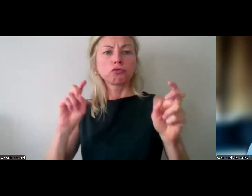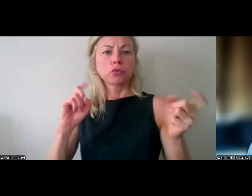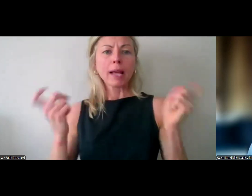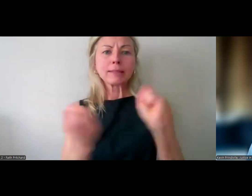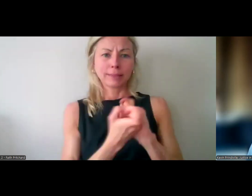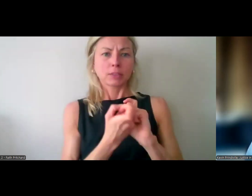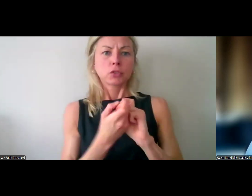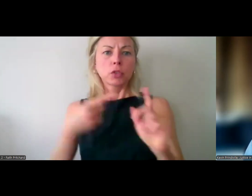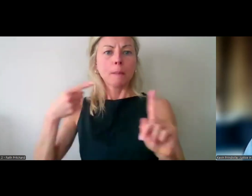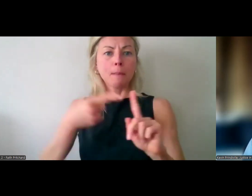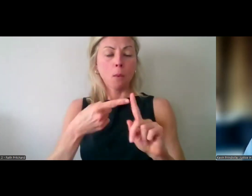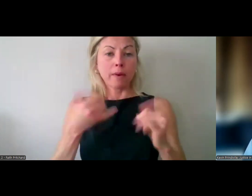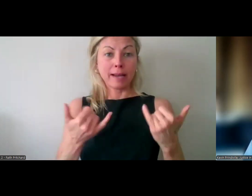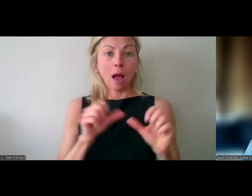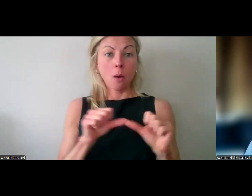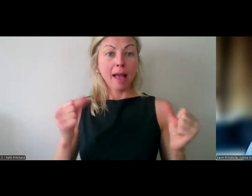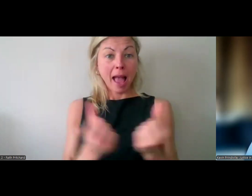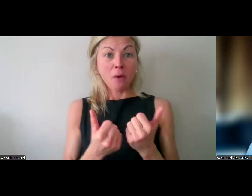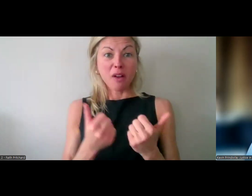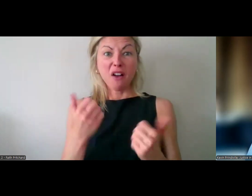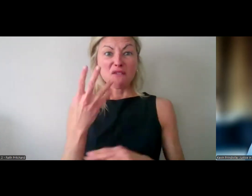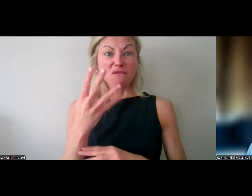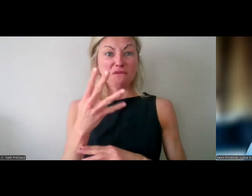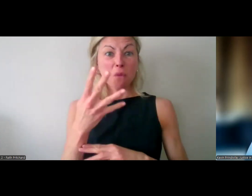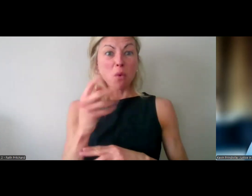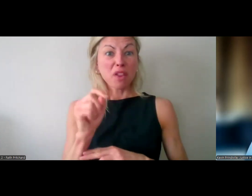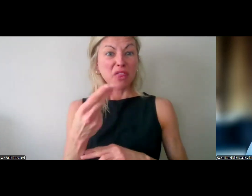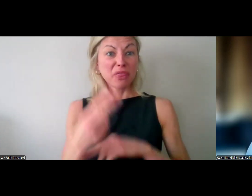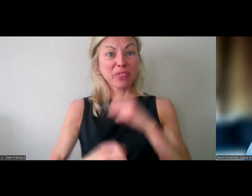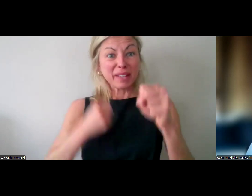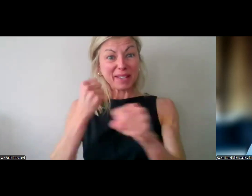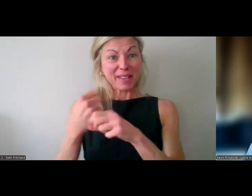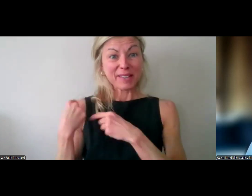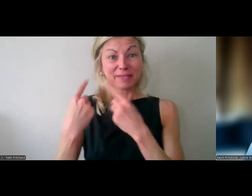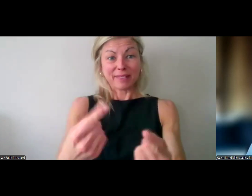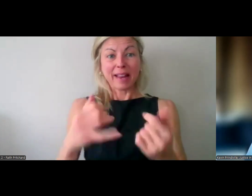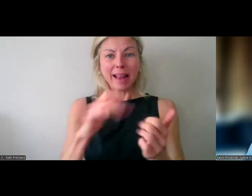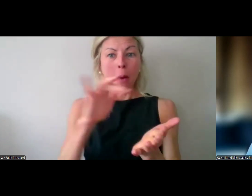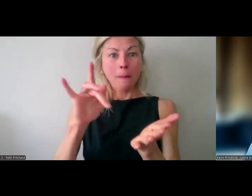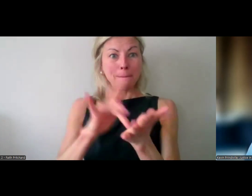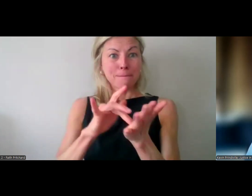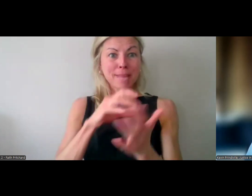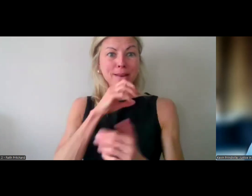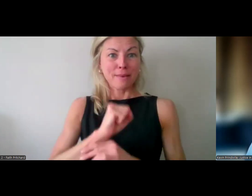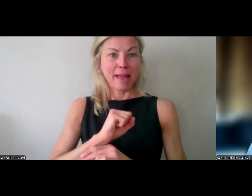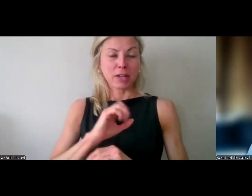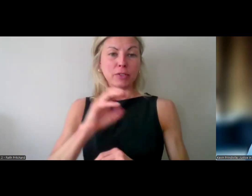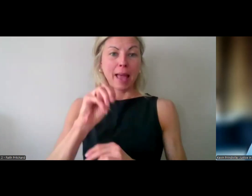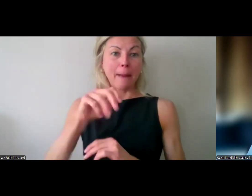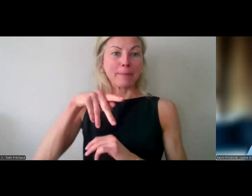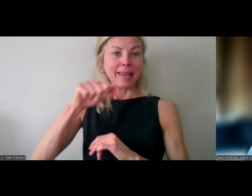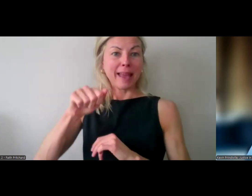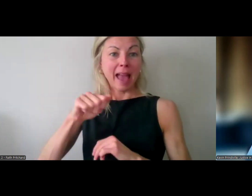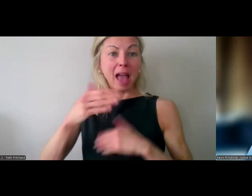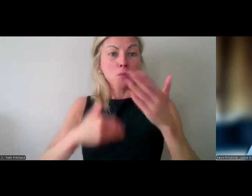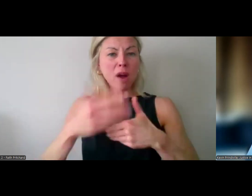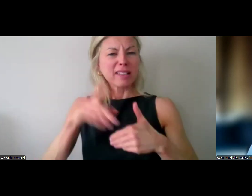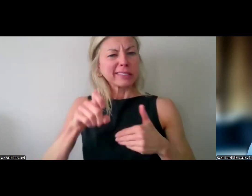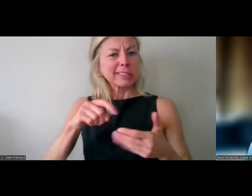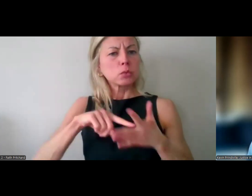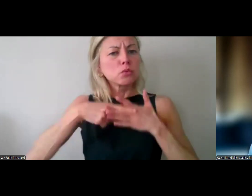where we're in our fourth year of the MPA. We're now in the middle ages of the MPA process, and we need to start